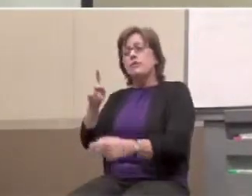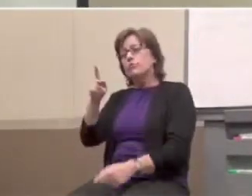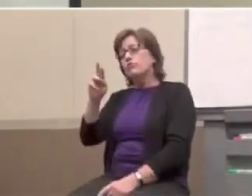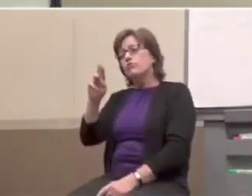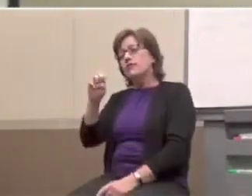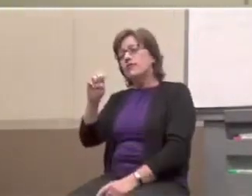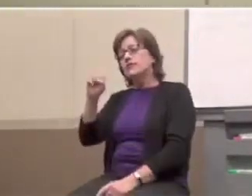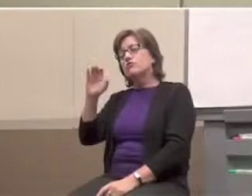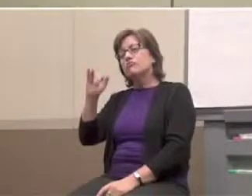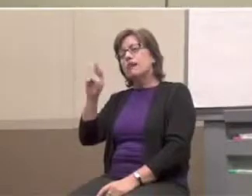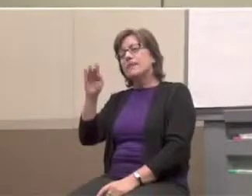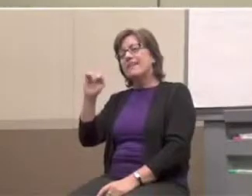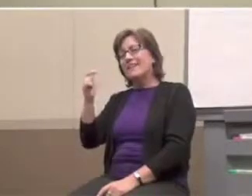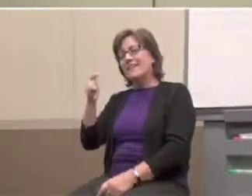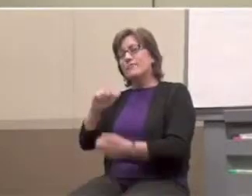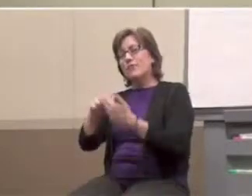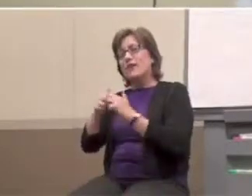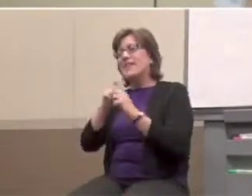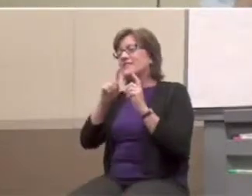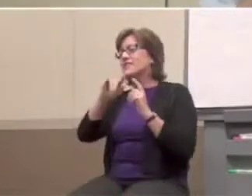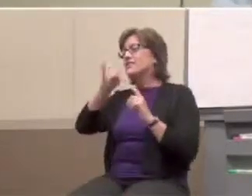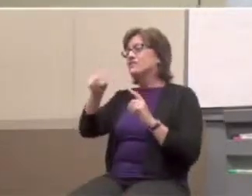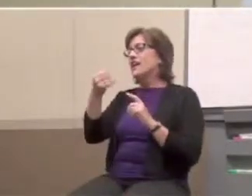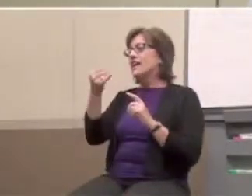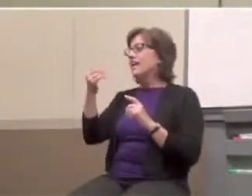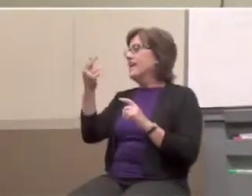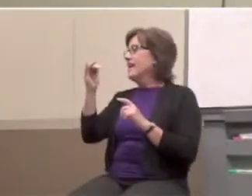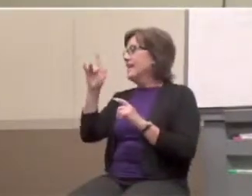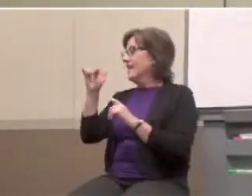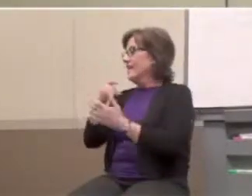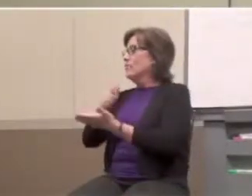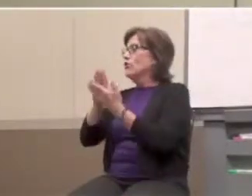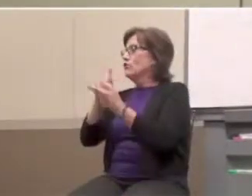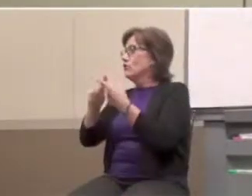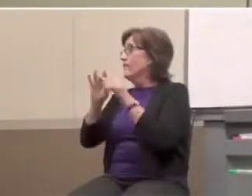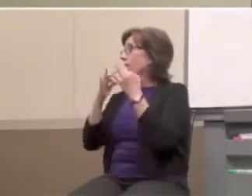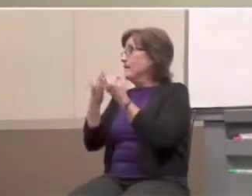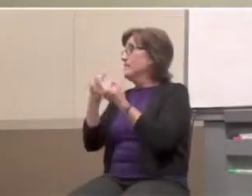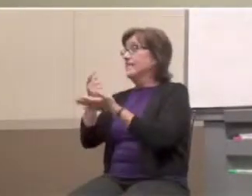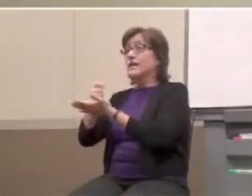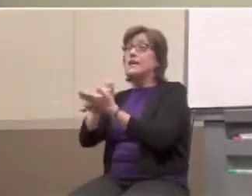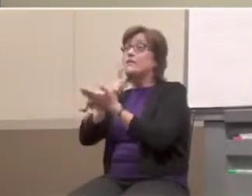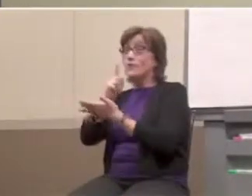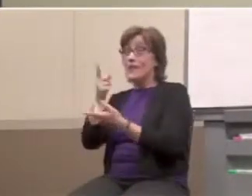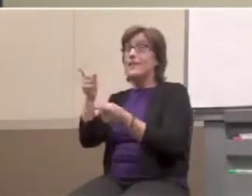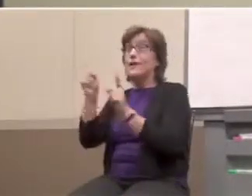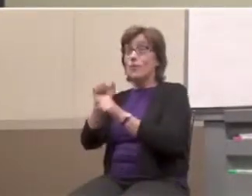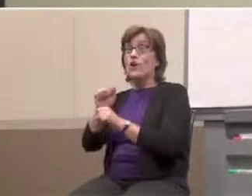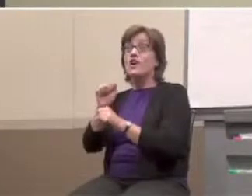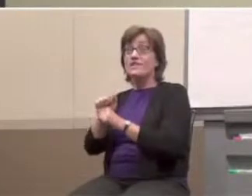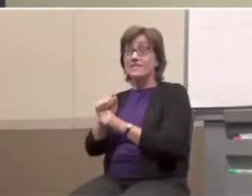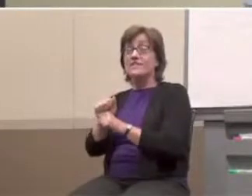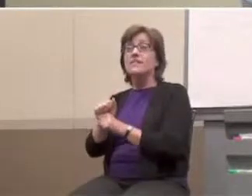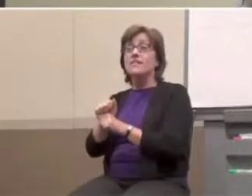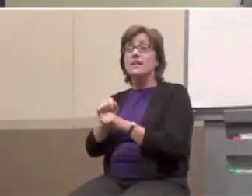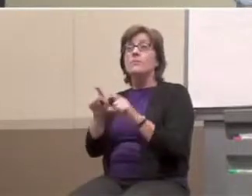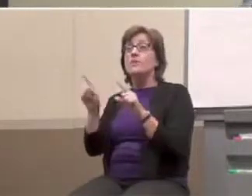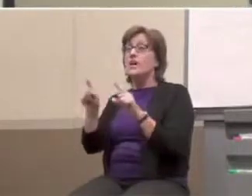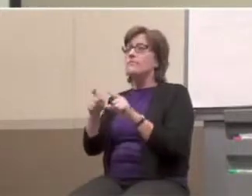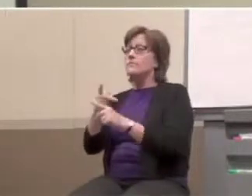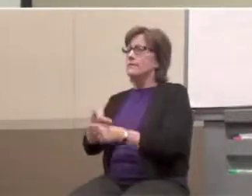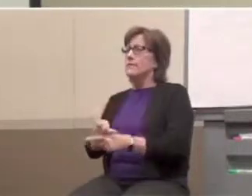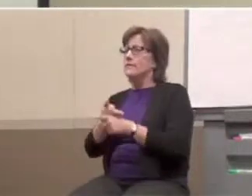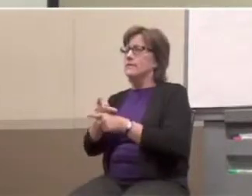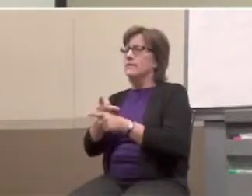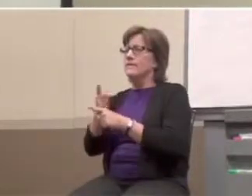to family therapy, and it really does work. But like I said, you need to use it with caution. You need to figure out